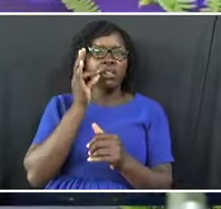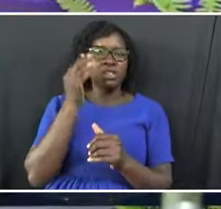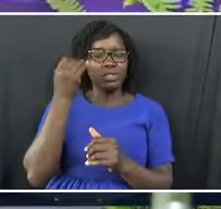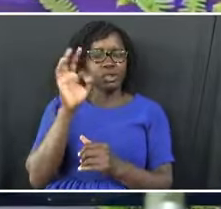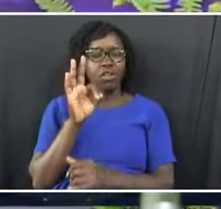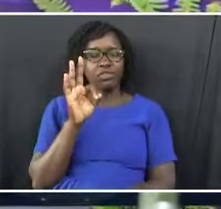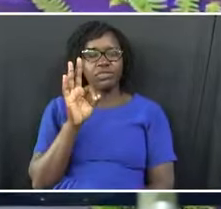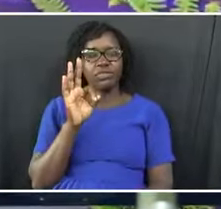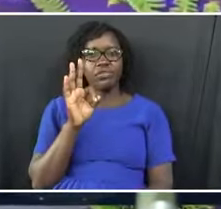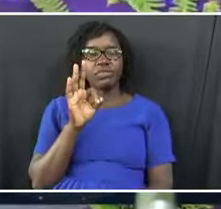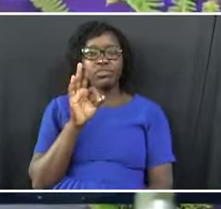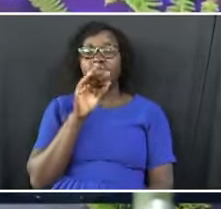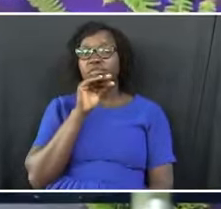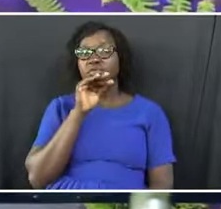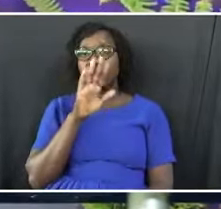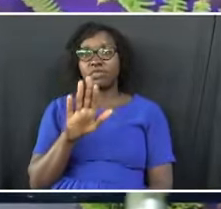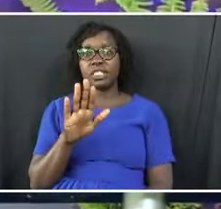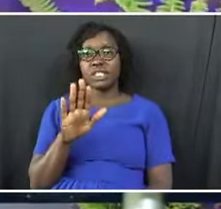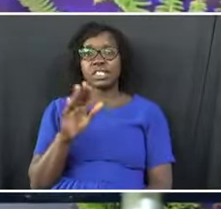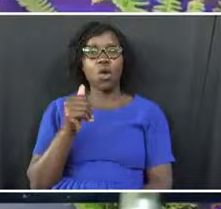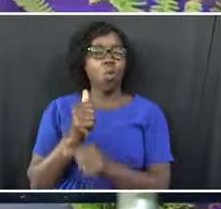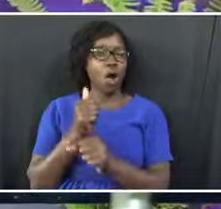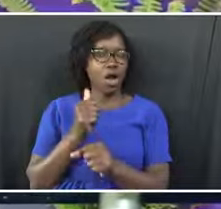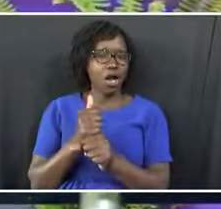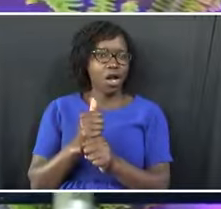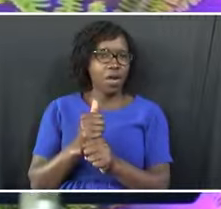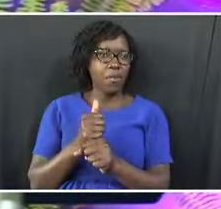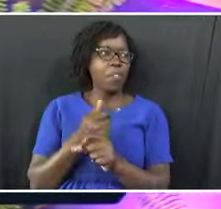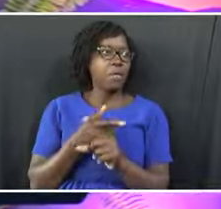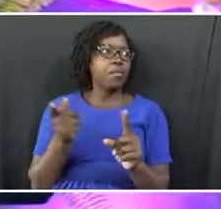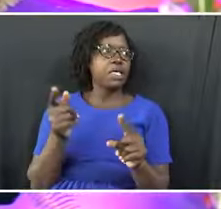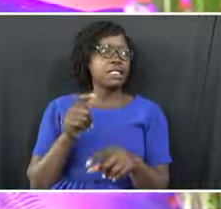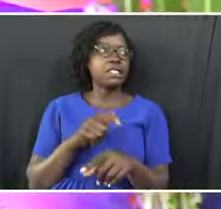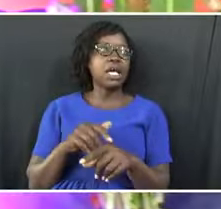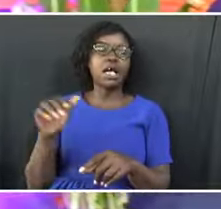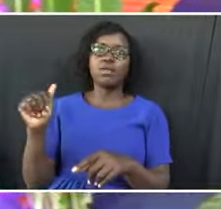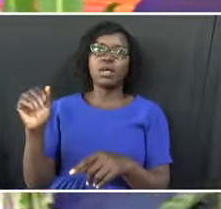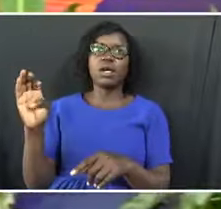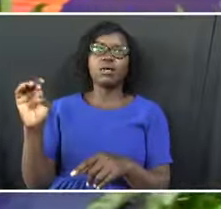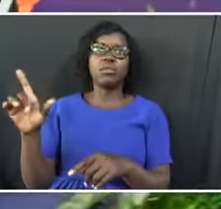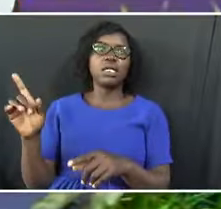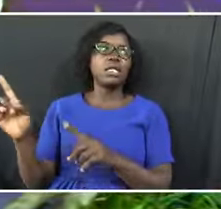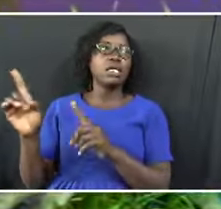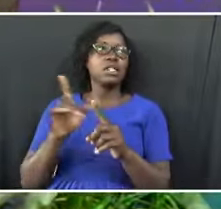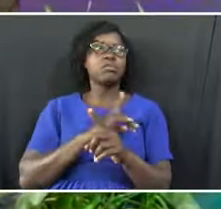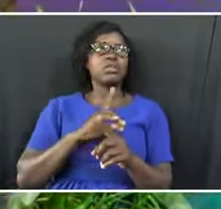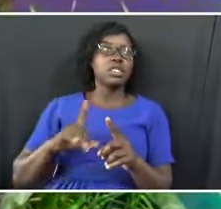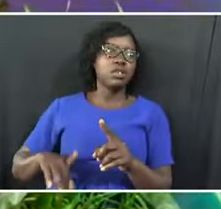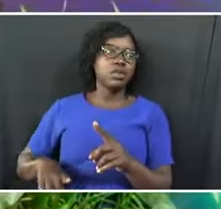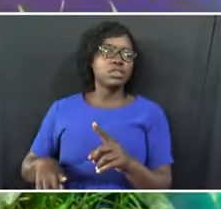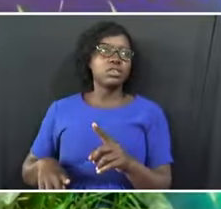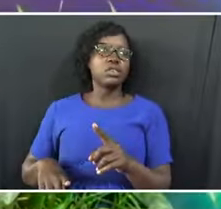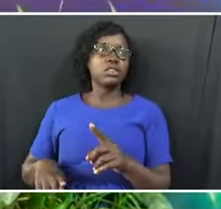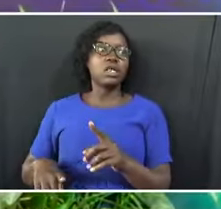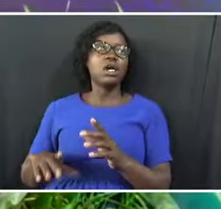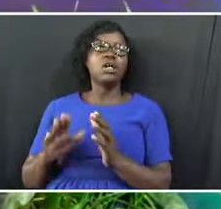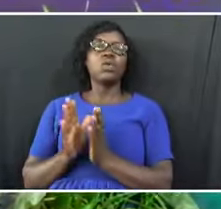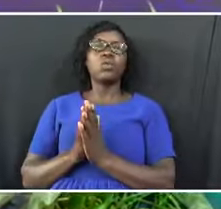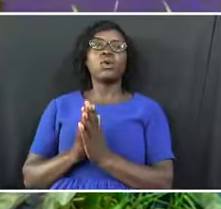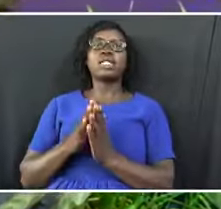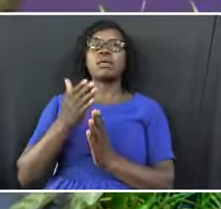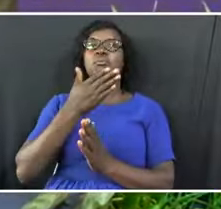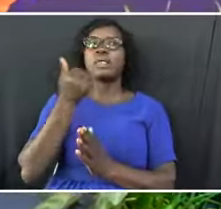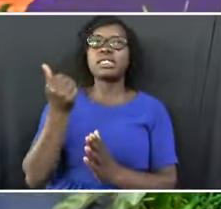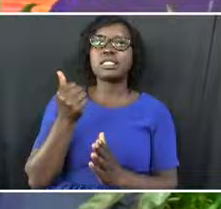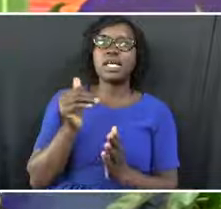of his labor. But when Abel came to the Lord, he came with the best